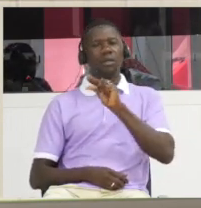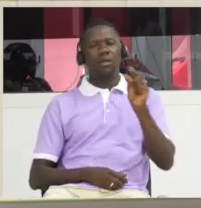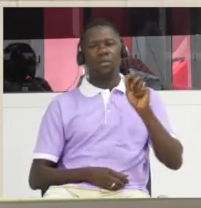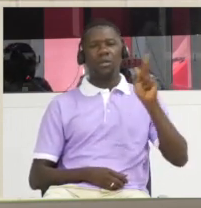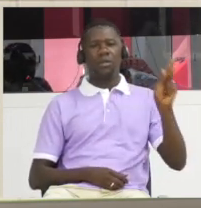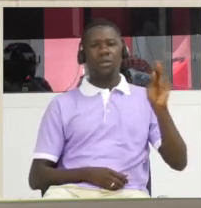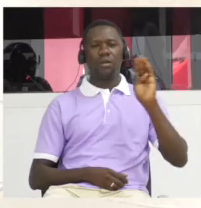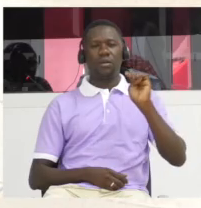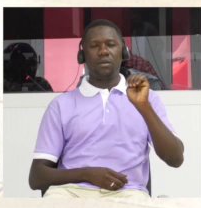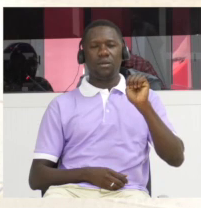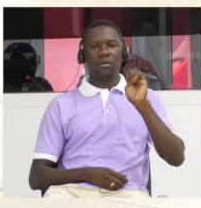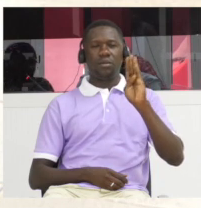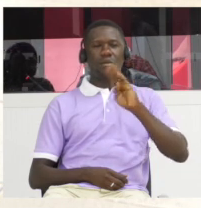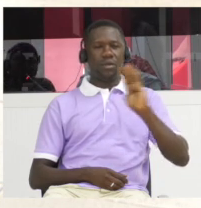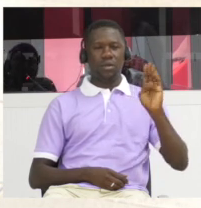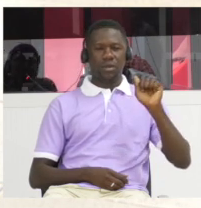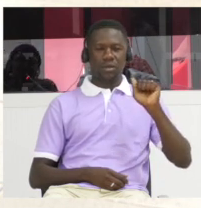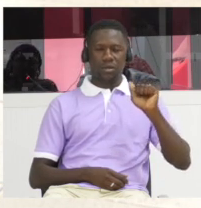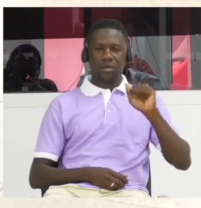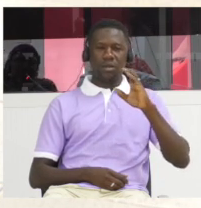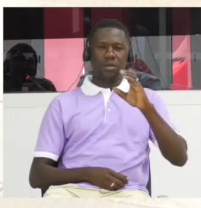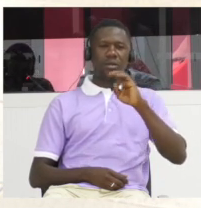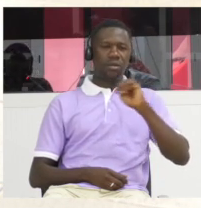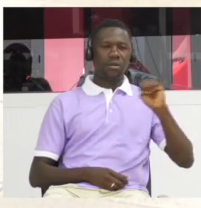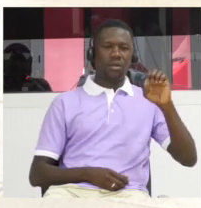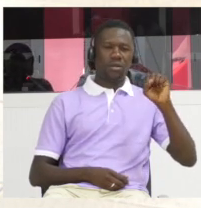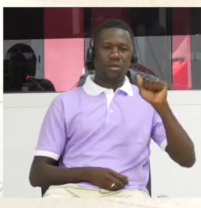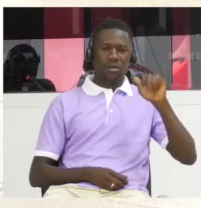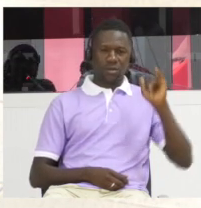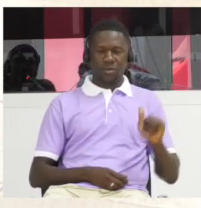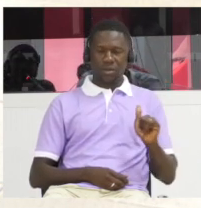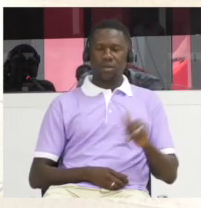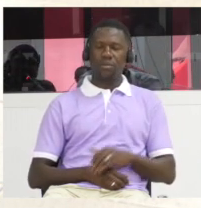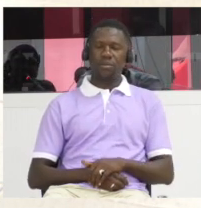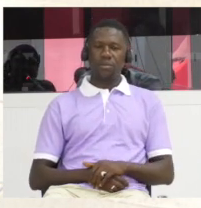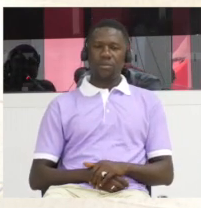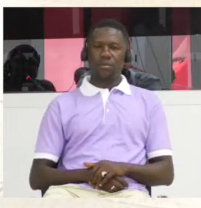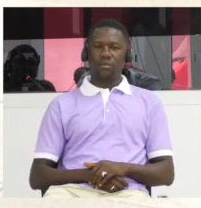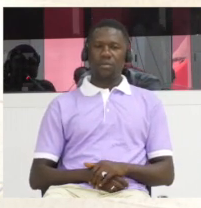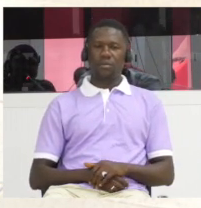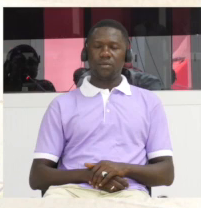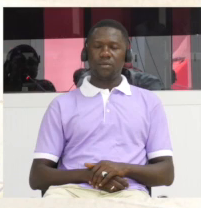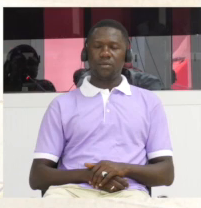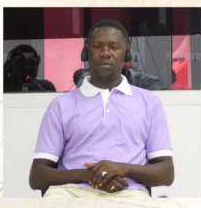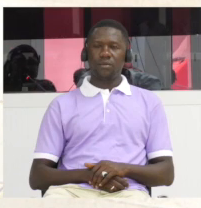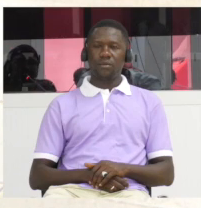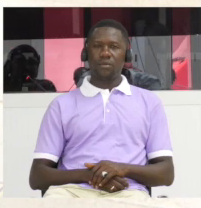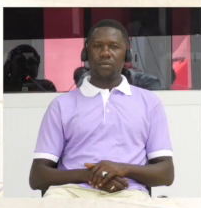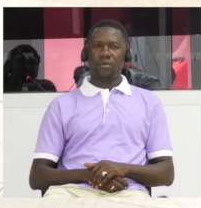Yes. Your testimony is that the NSS, as it then was, had